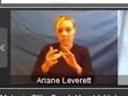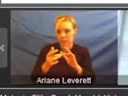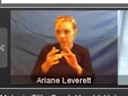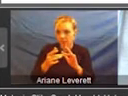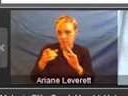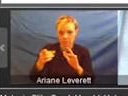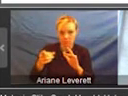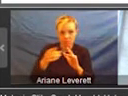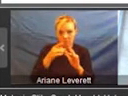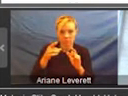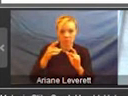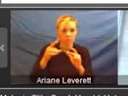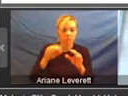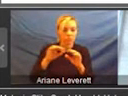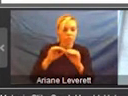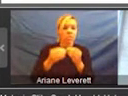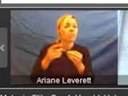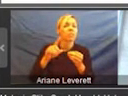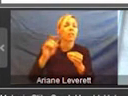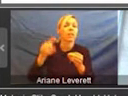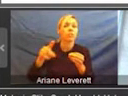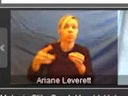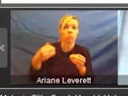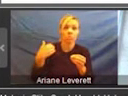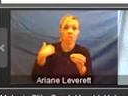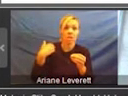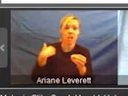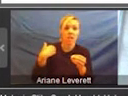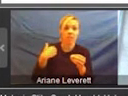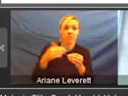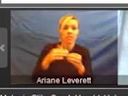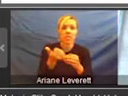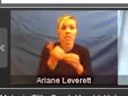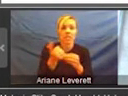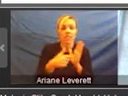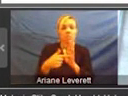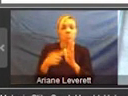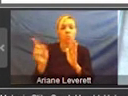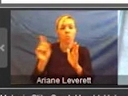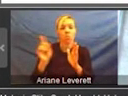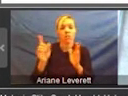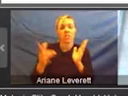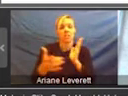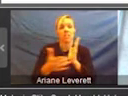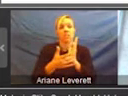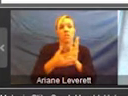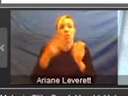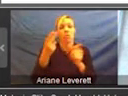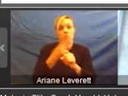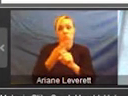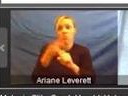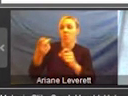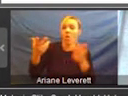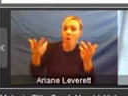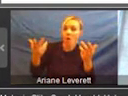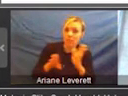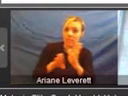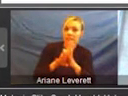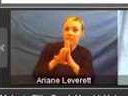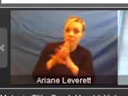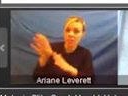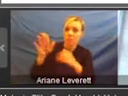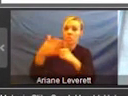either some technology that is in use in a developed country that has been implemented successfully or adapted